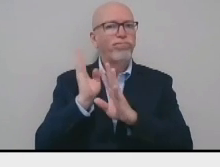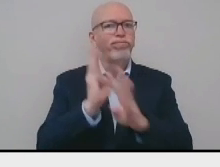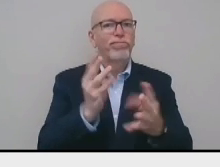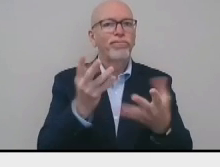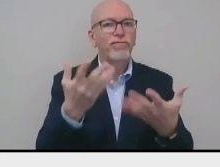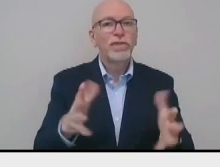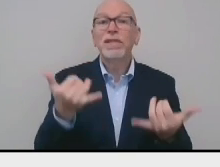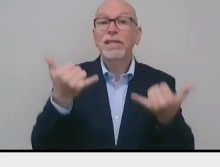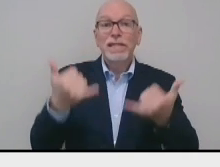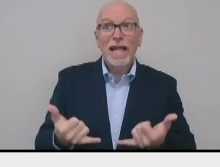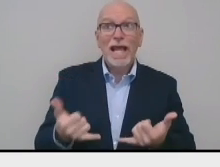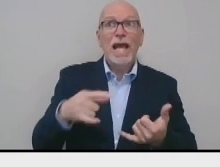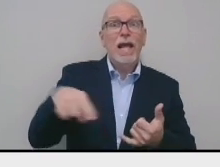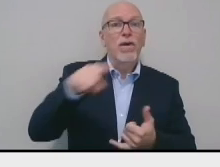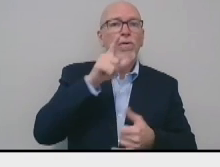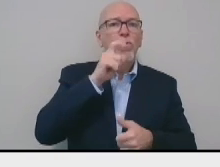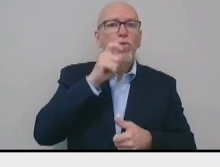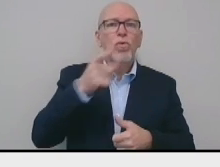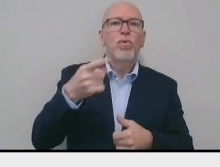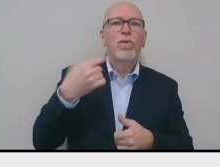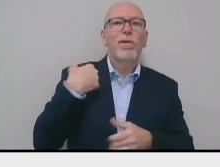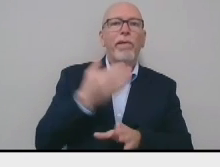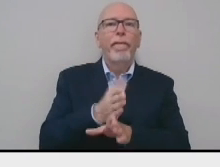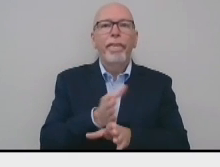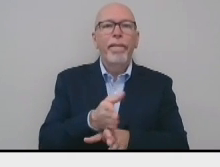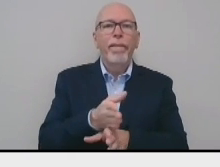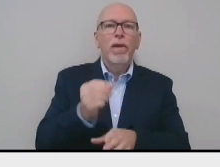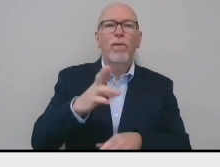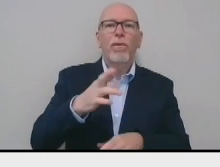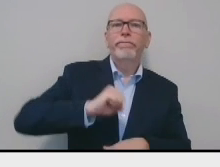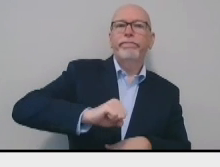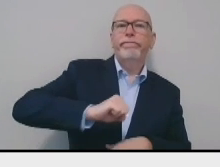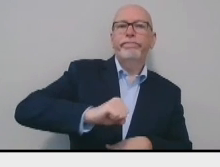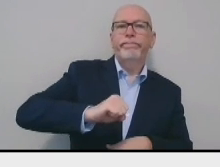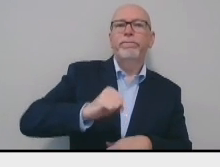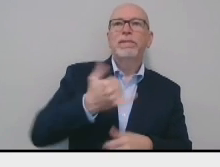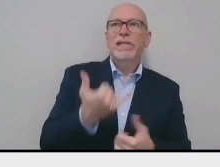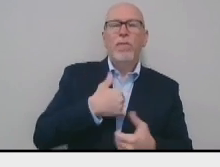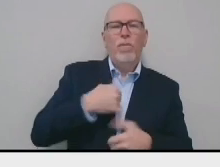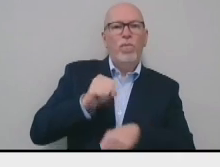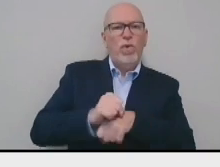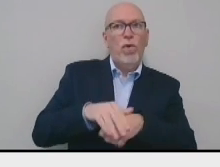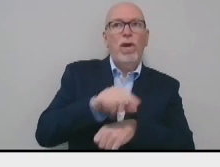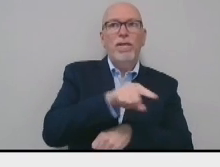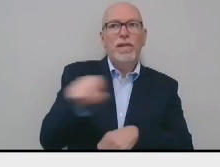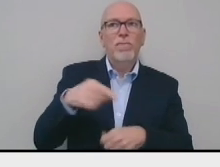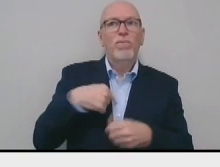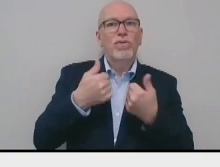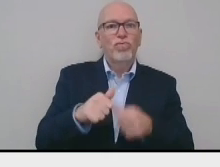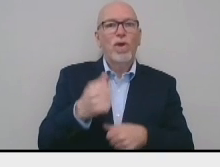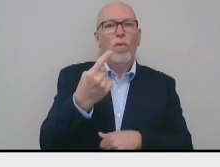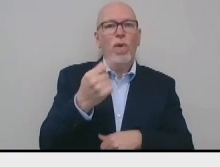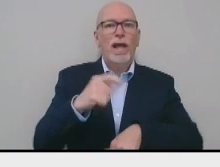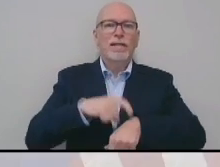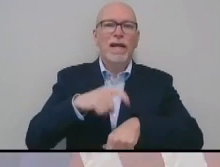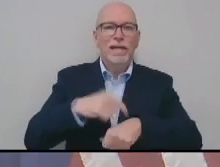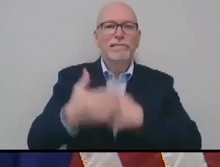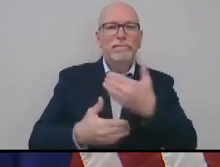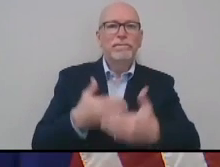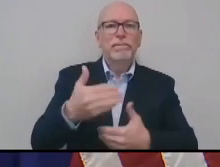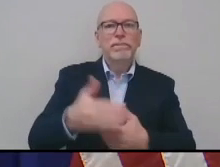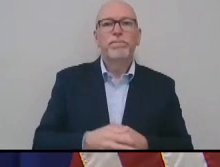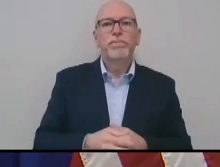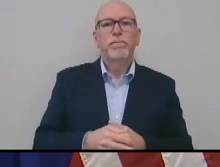Now we're working on those who have been on the fence or who remain hestant, and we're doing that one shot at a time. Overcoming